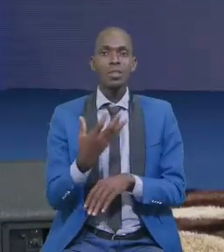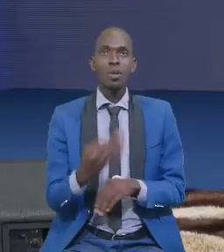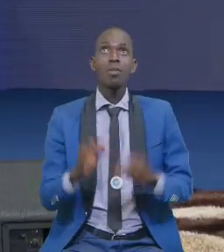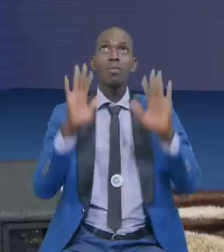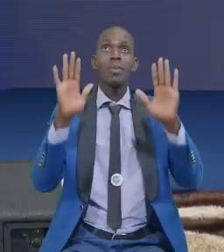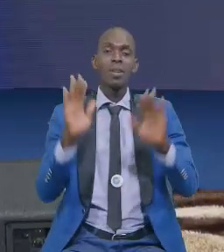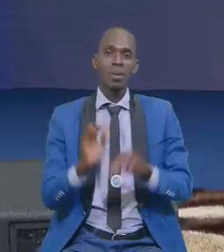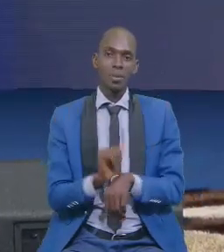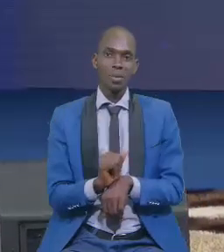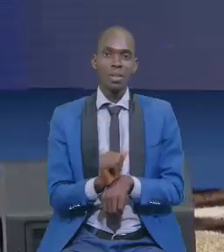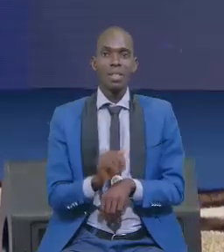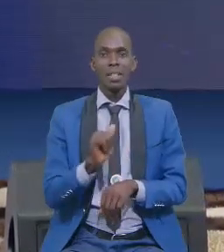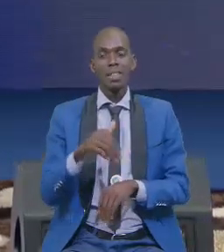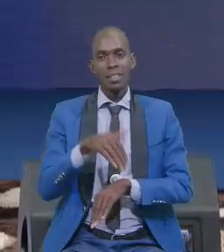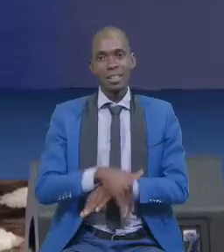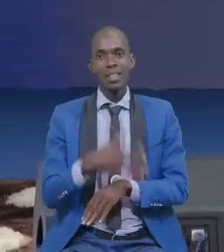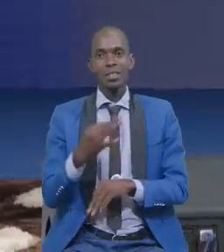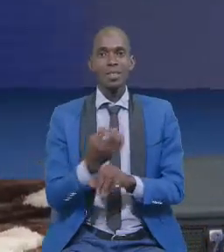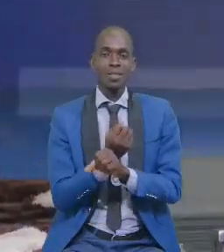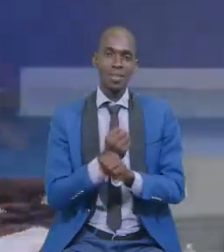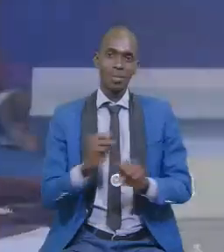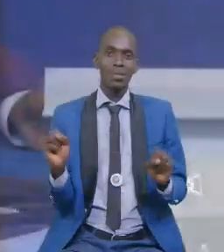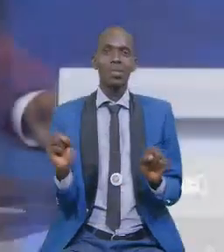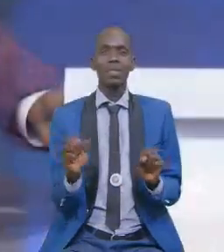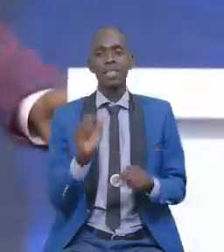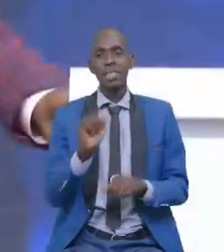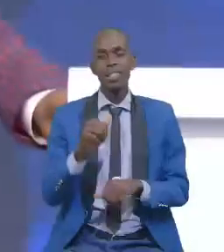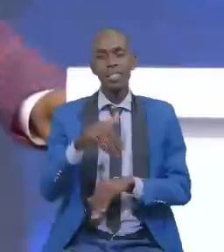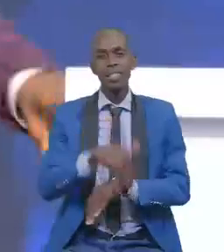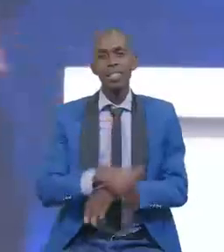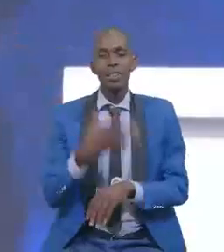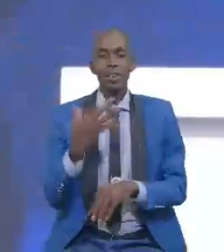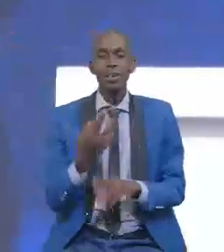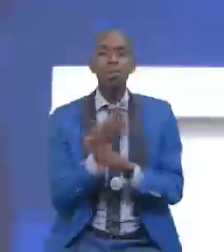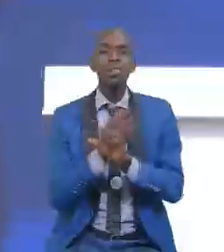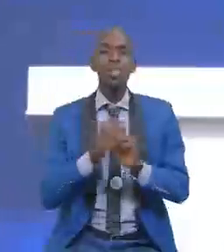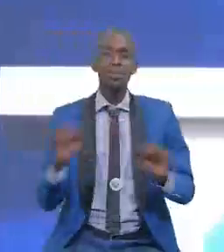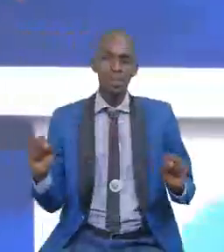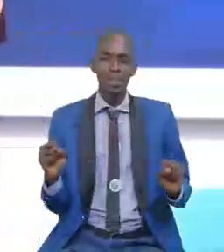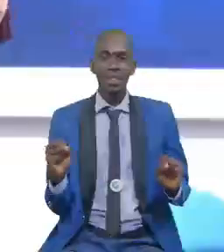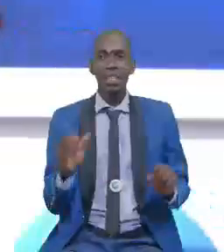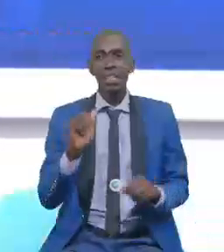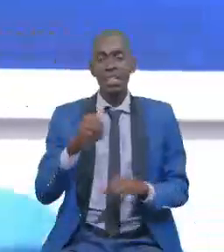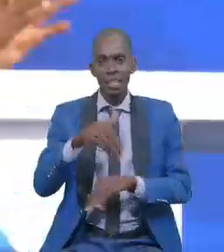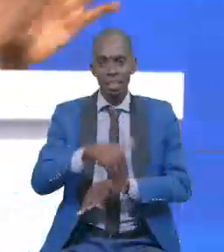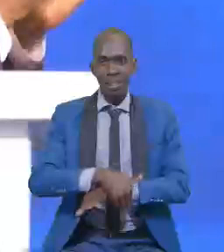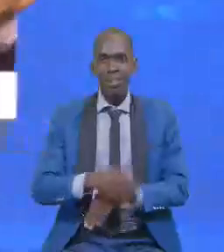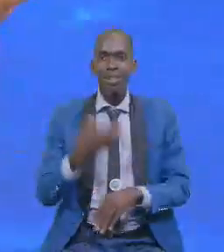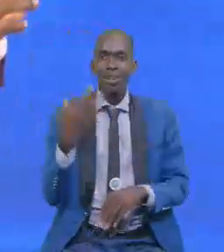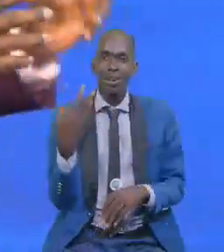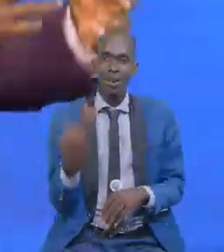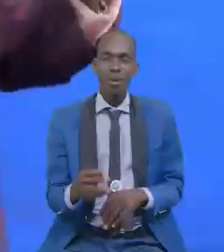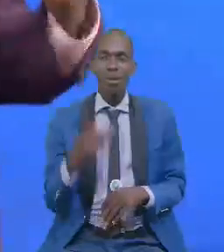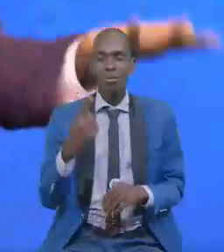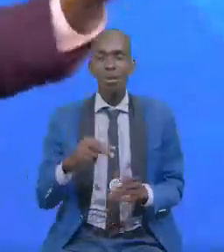a night of salvation, a night of redemption, a night of a